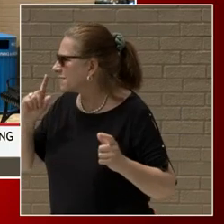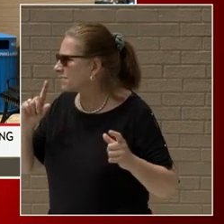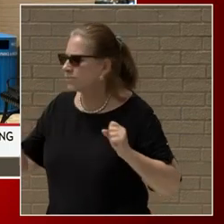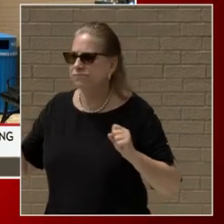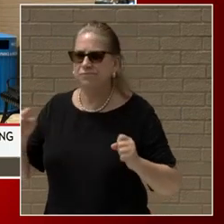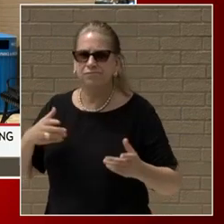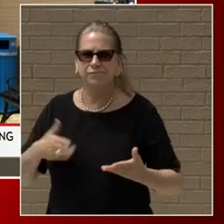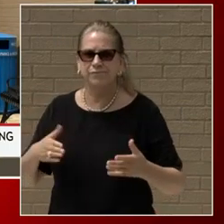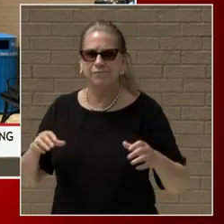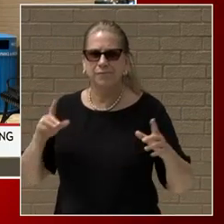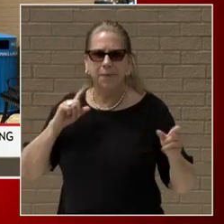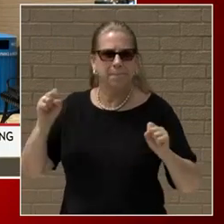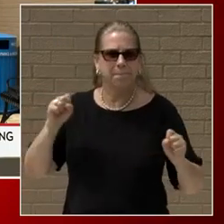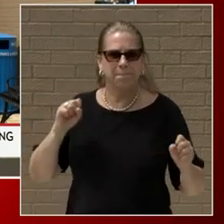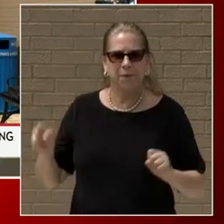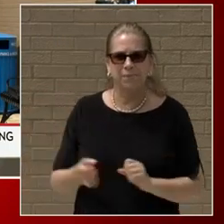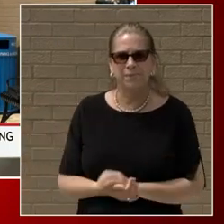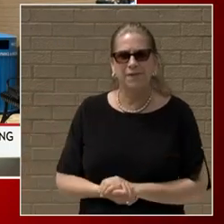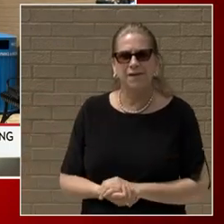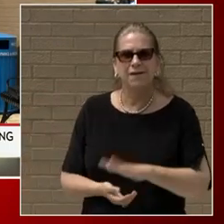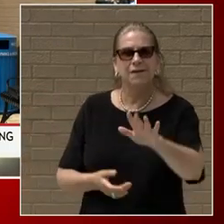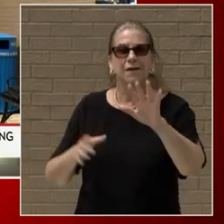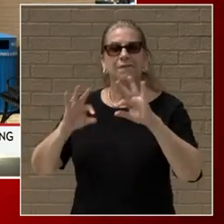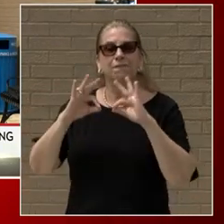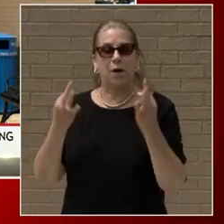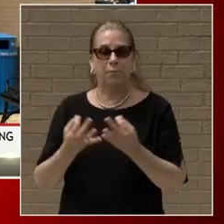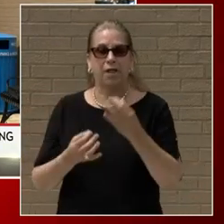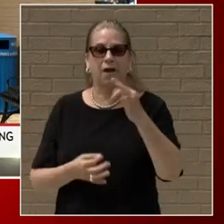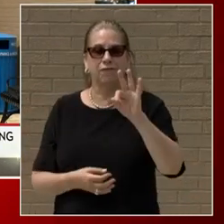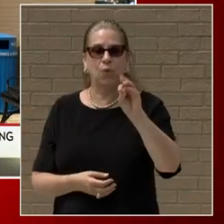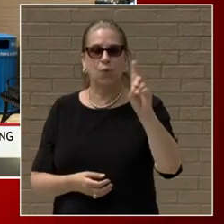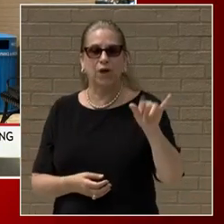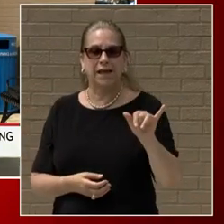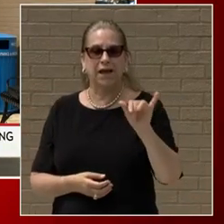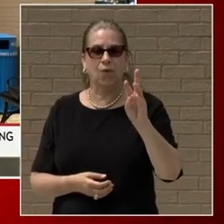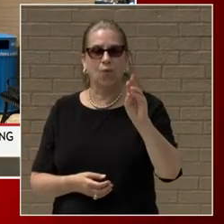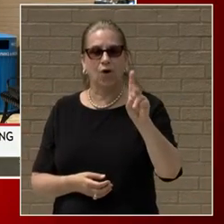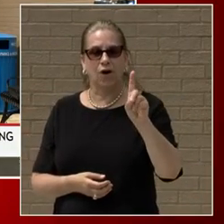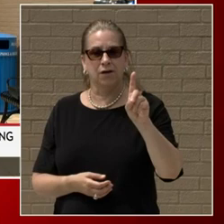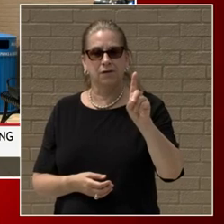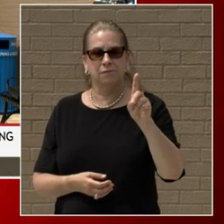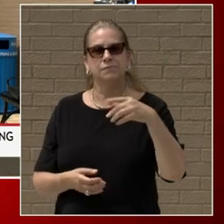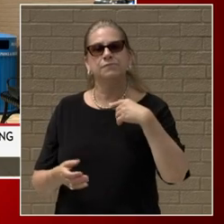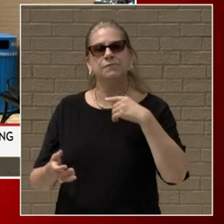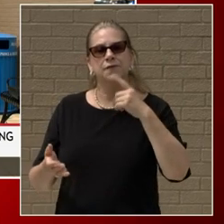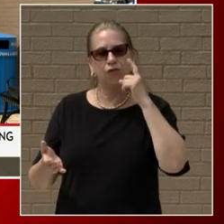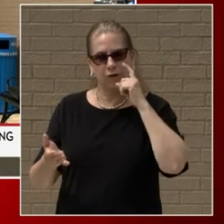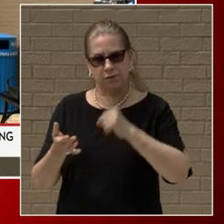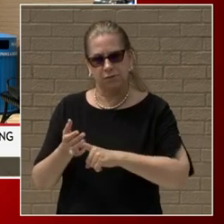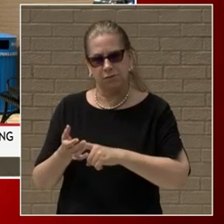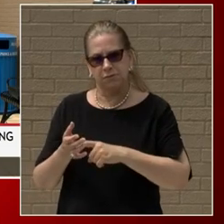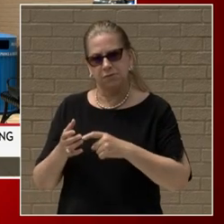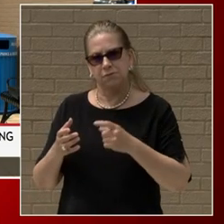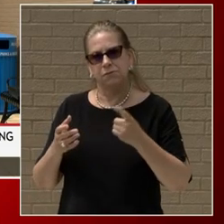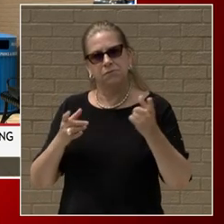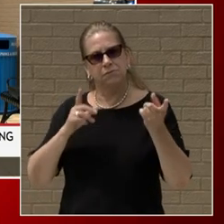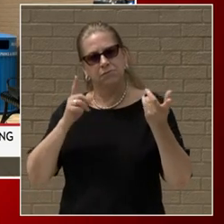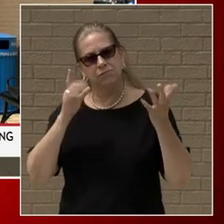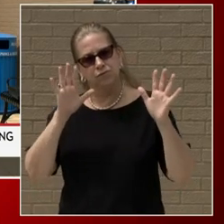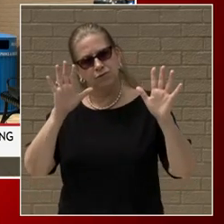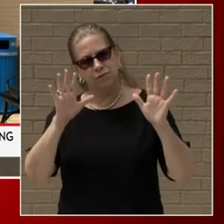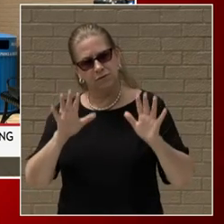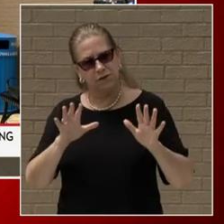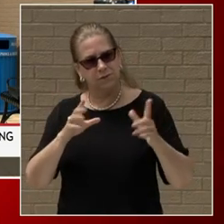So the family of Woody Bubby Ward, in recognition of Woody Ward's great record of public service, his life